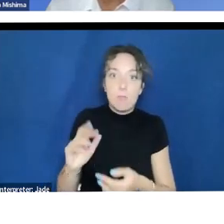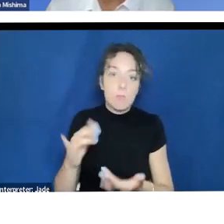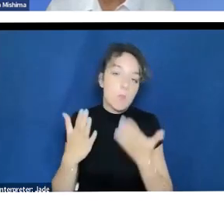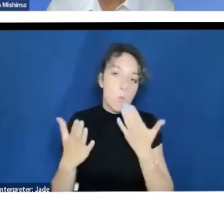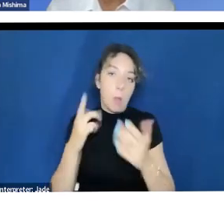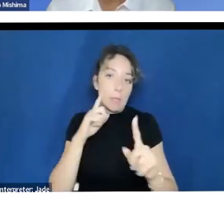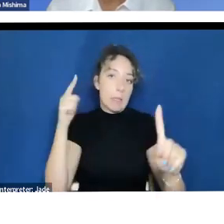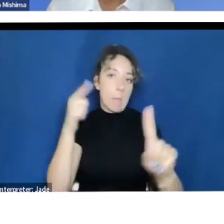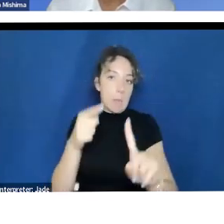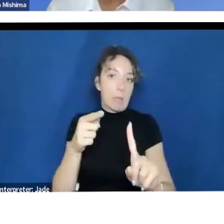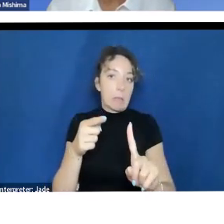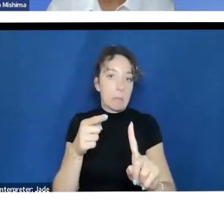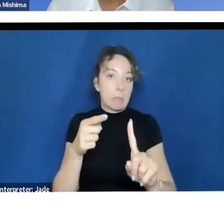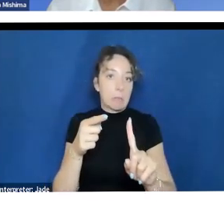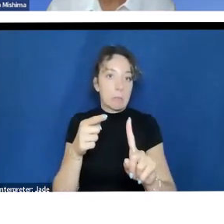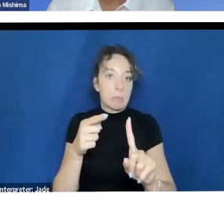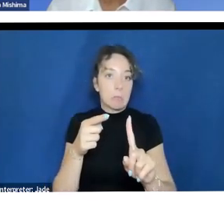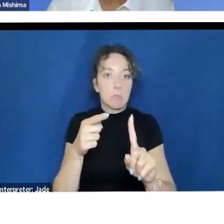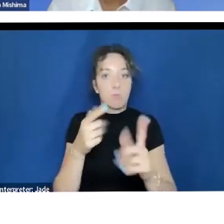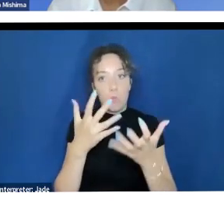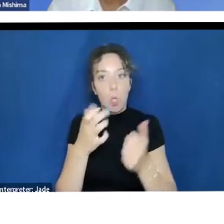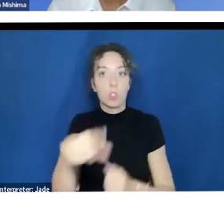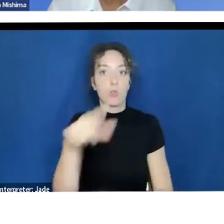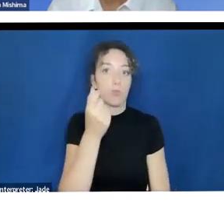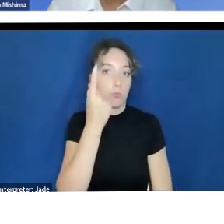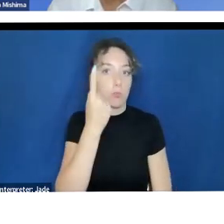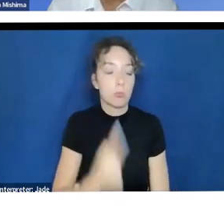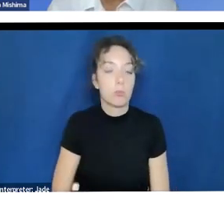to understand.